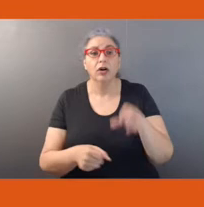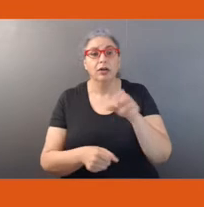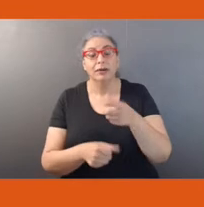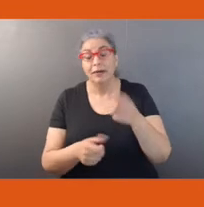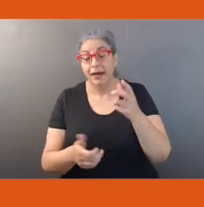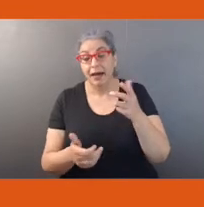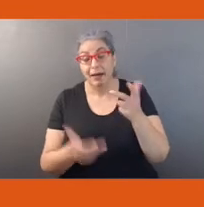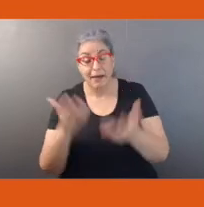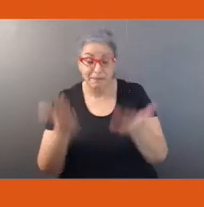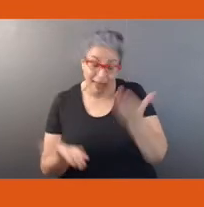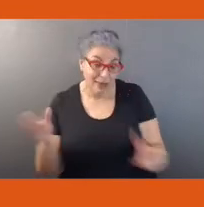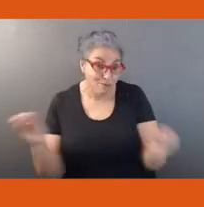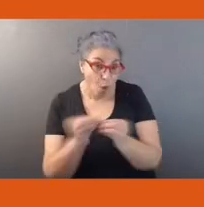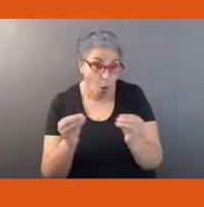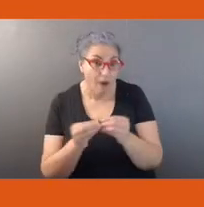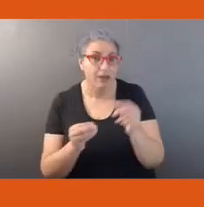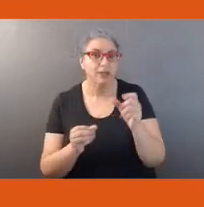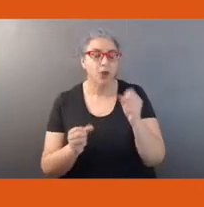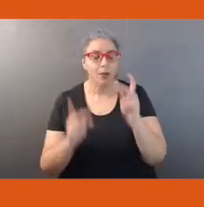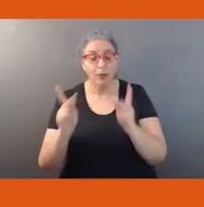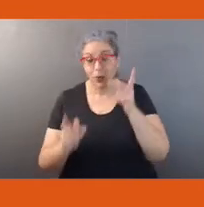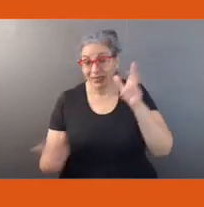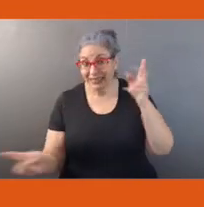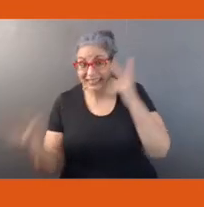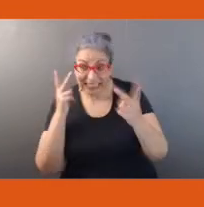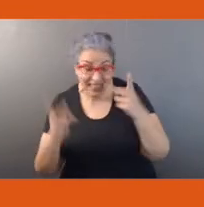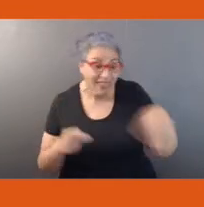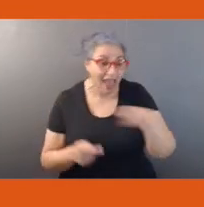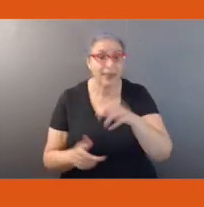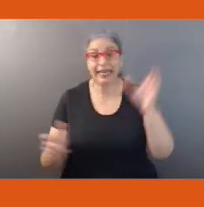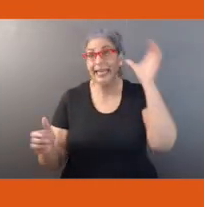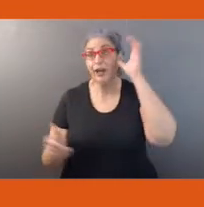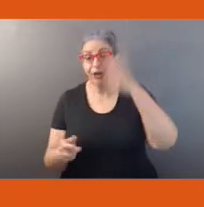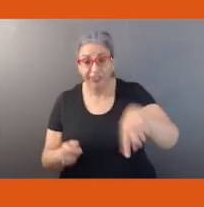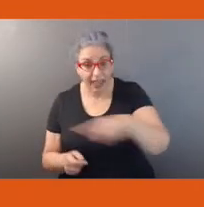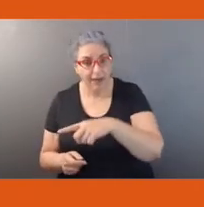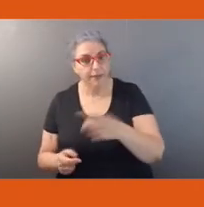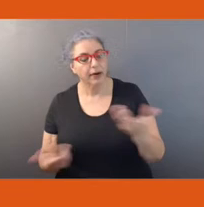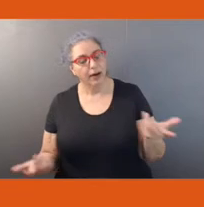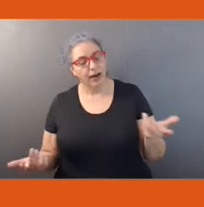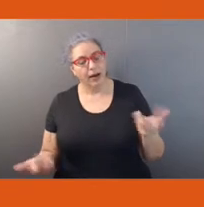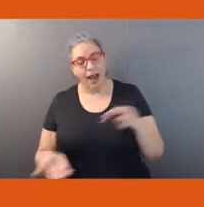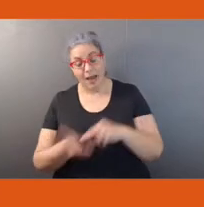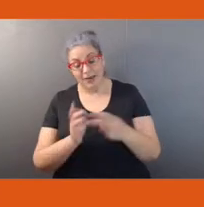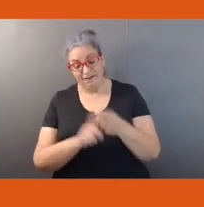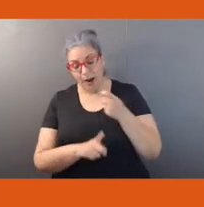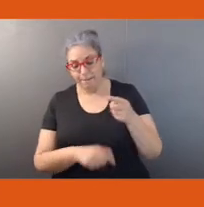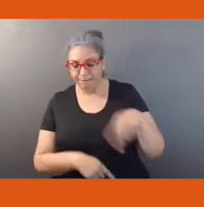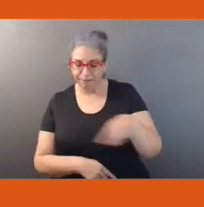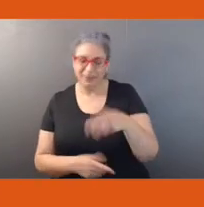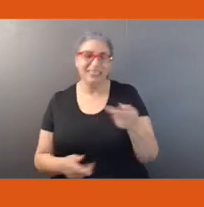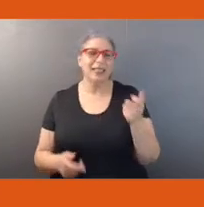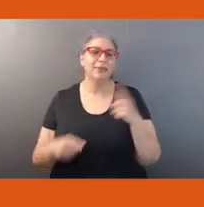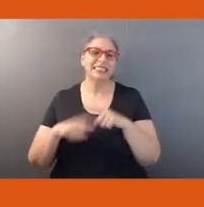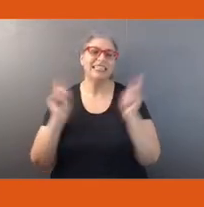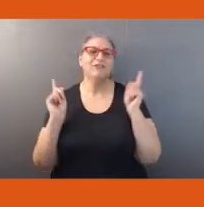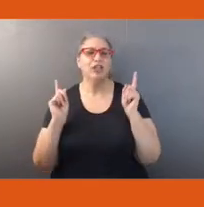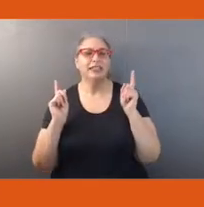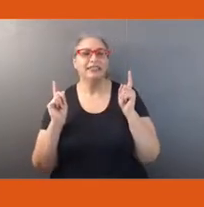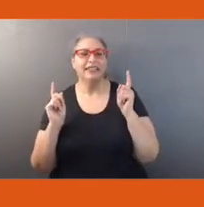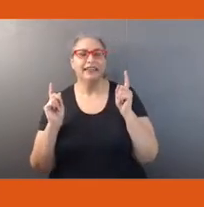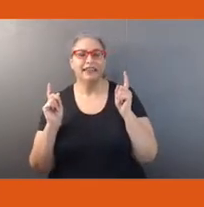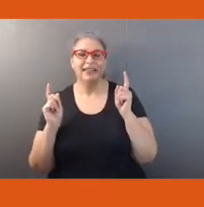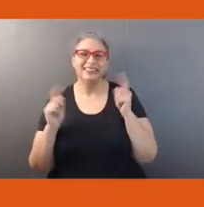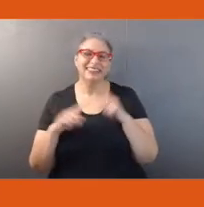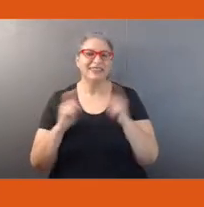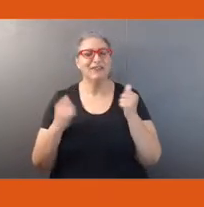seen and heard. So, you know, especially coming from, it's kind of different